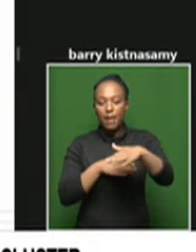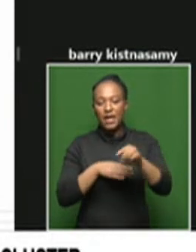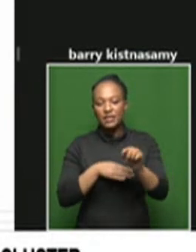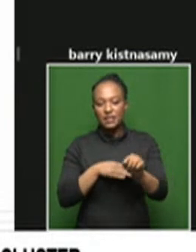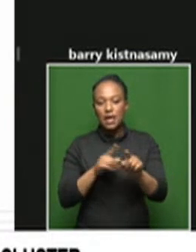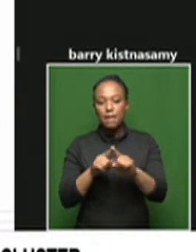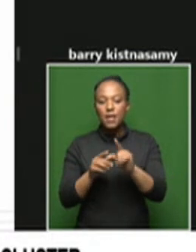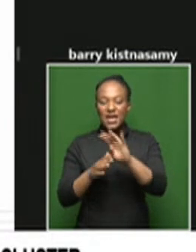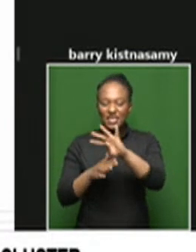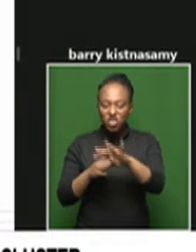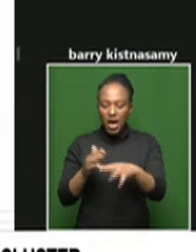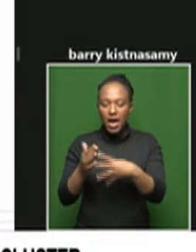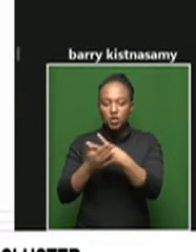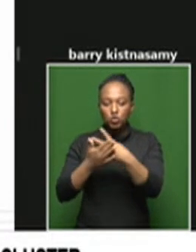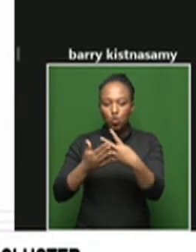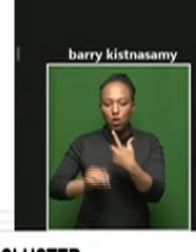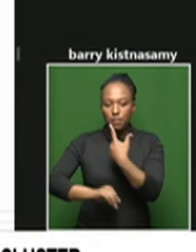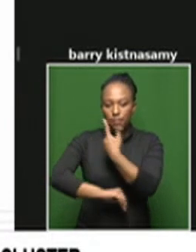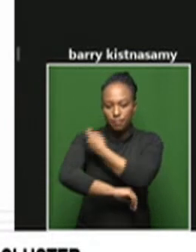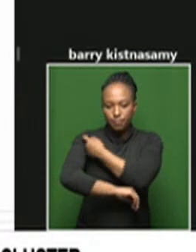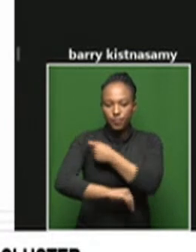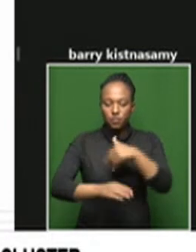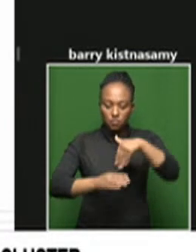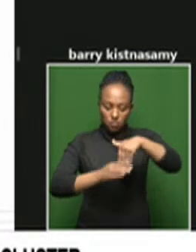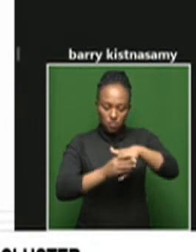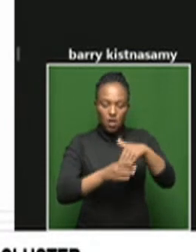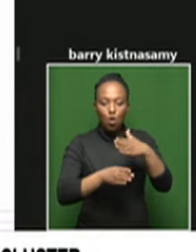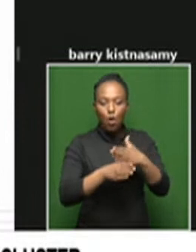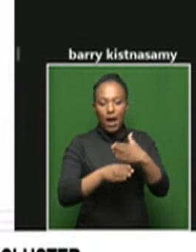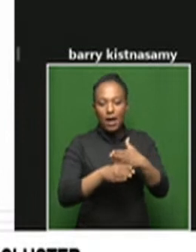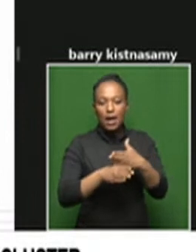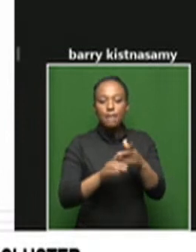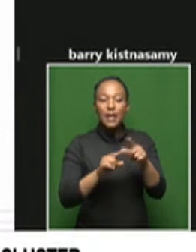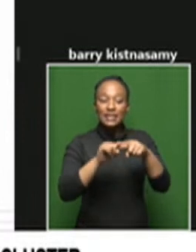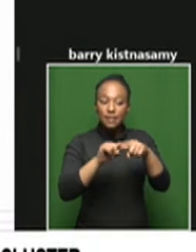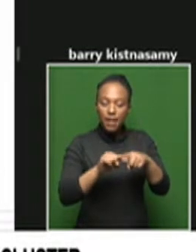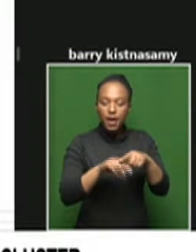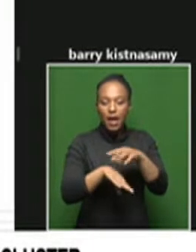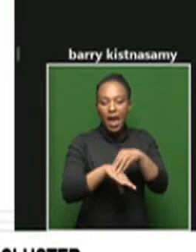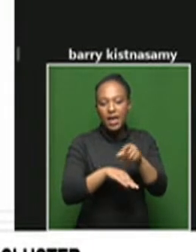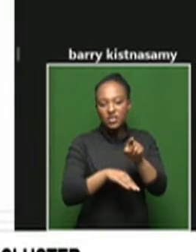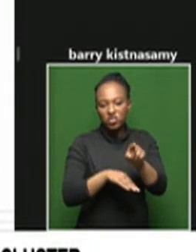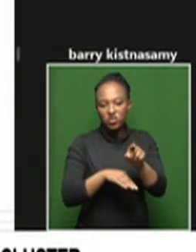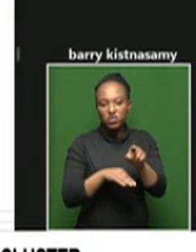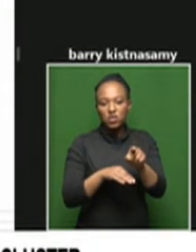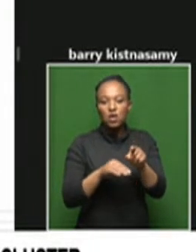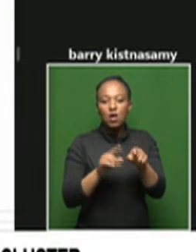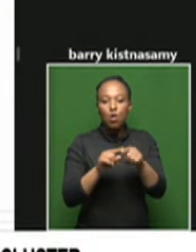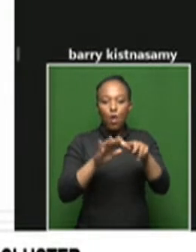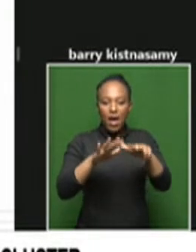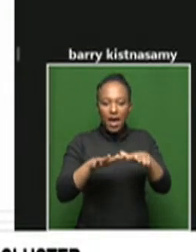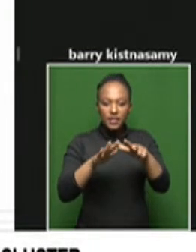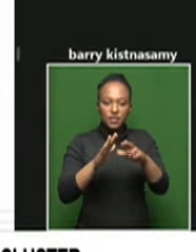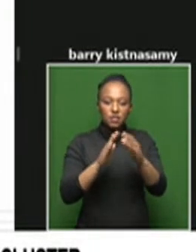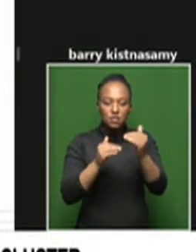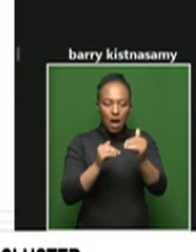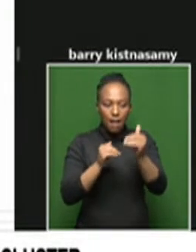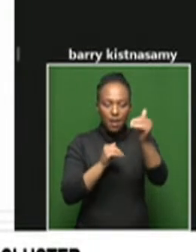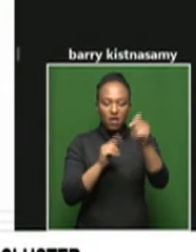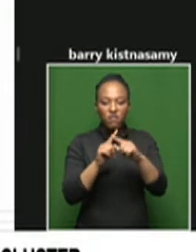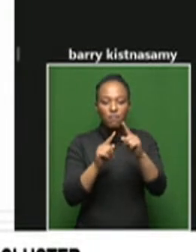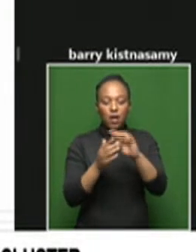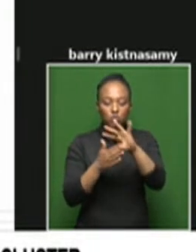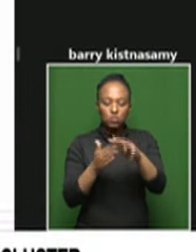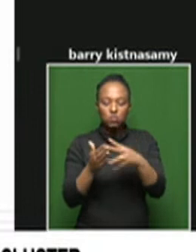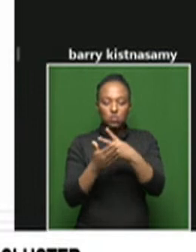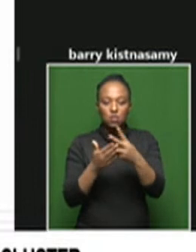scheduling of vaccinations will be internal to the workplace site, going by the age band. So bulk uploading is 18 years and above, but scheduling for the